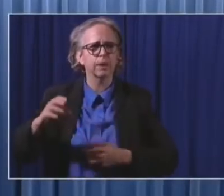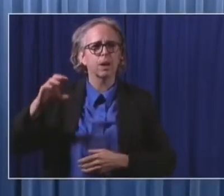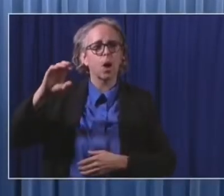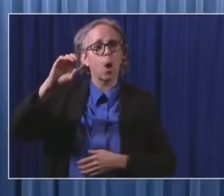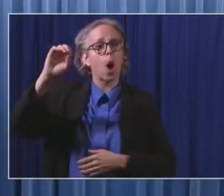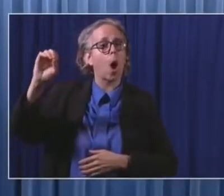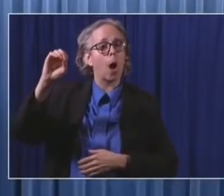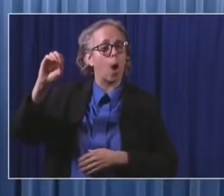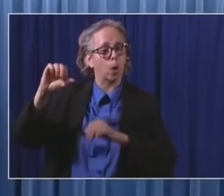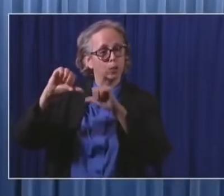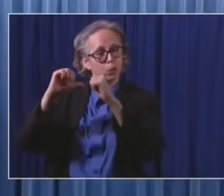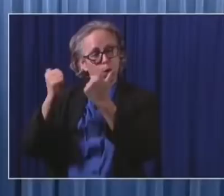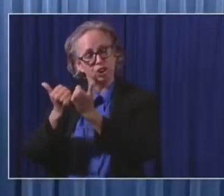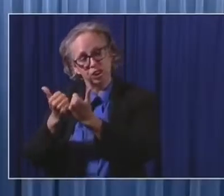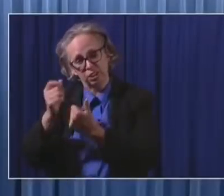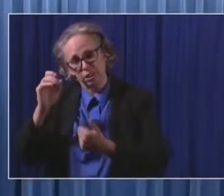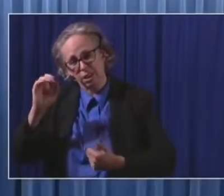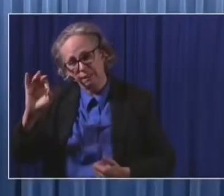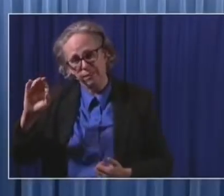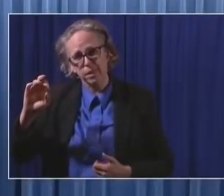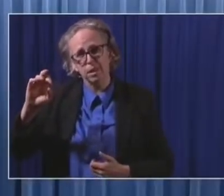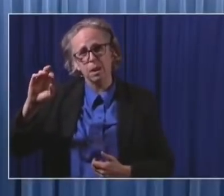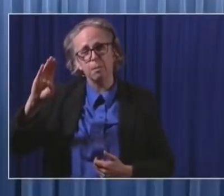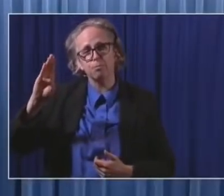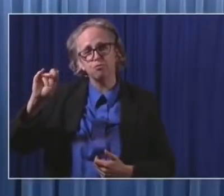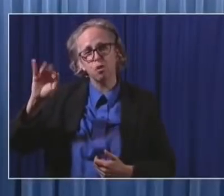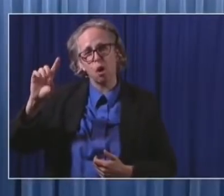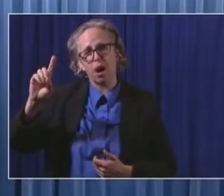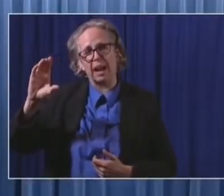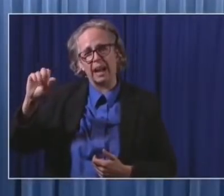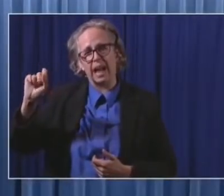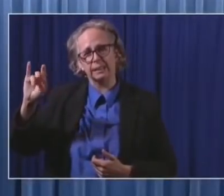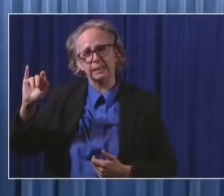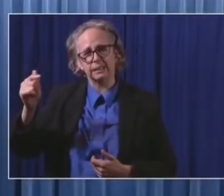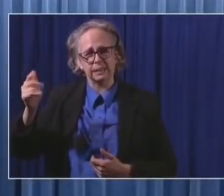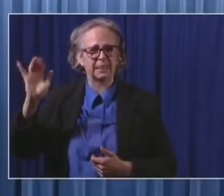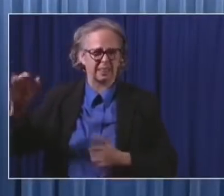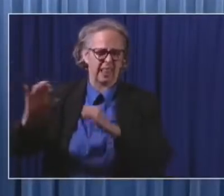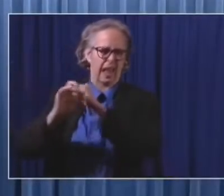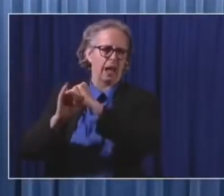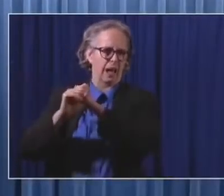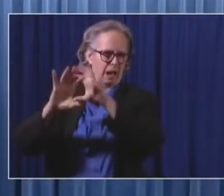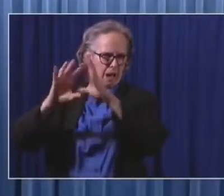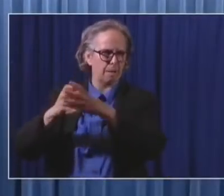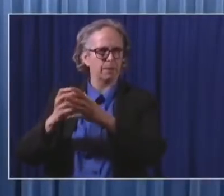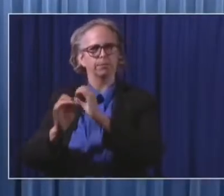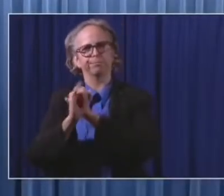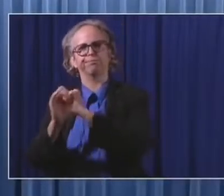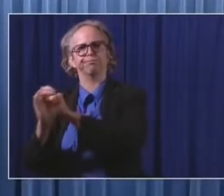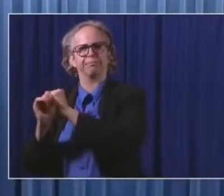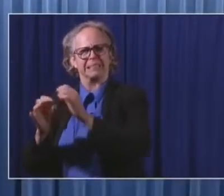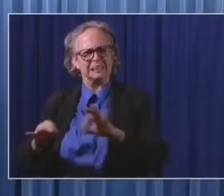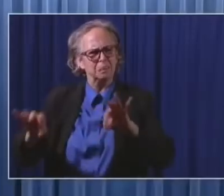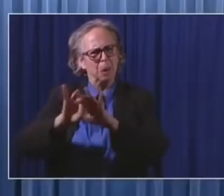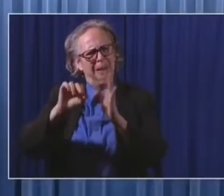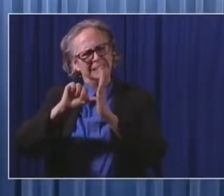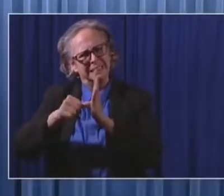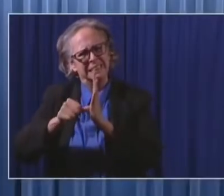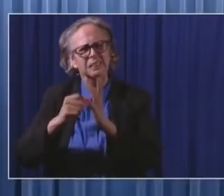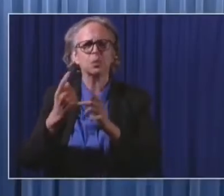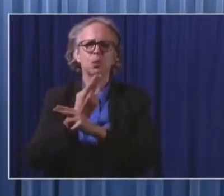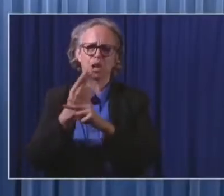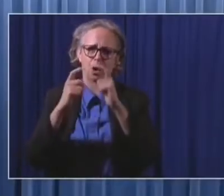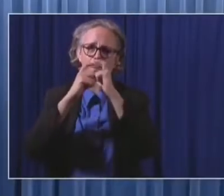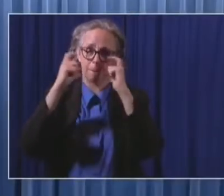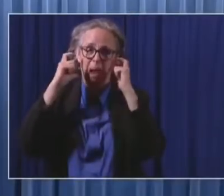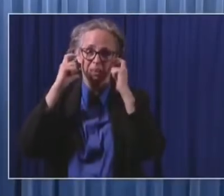Advertising Association and radio public service announcement time from the Ohio Association of Broadcasters. We are very grateful for that.